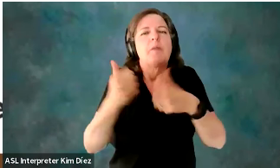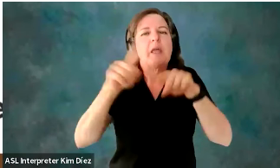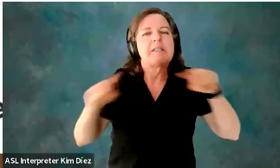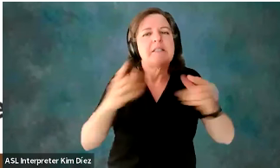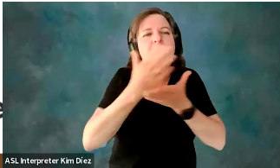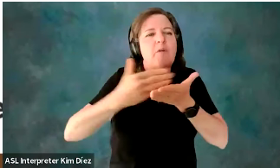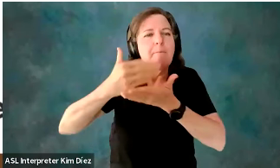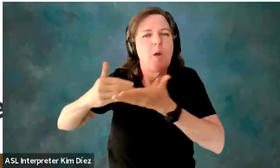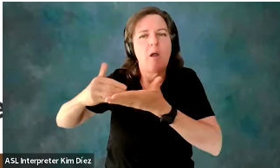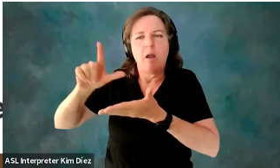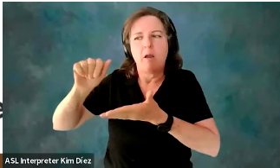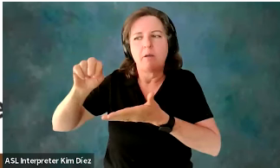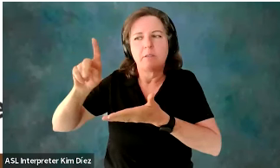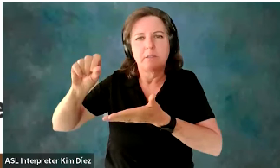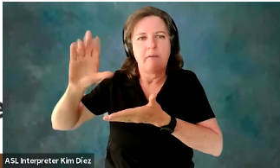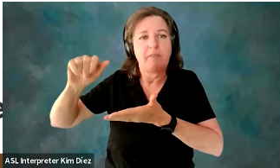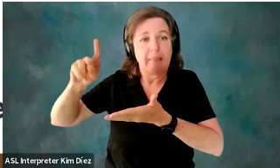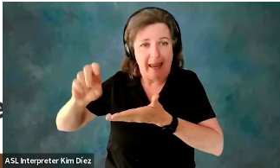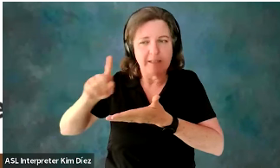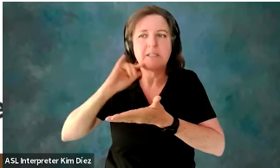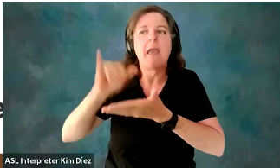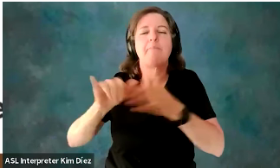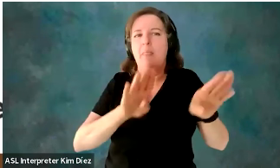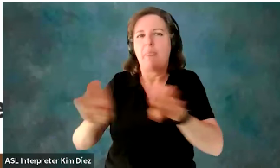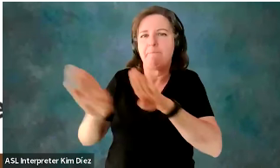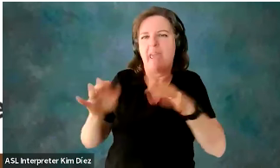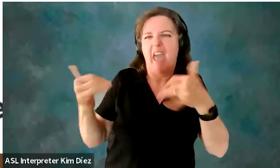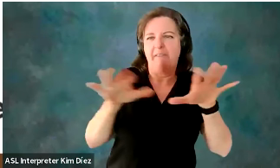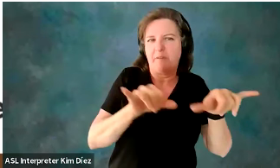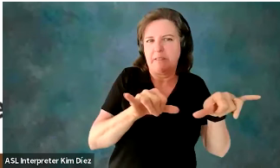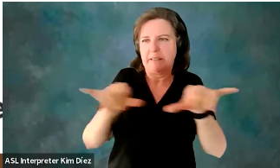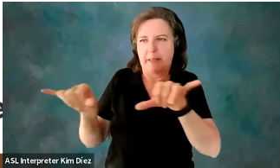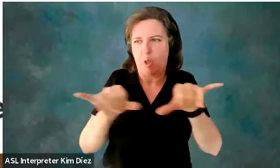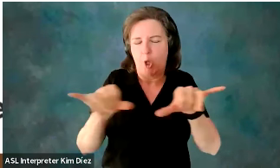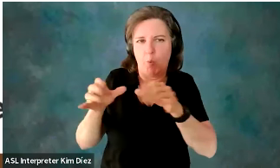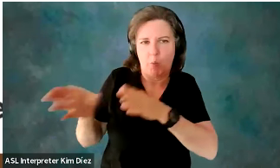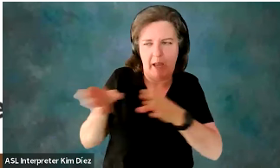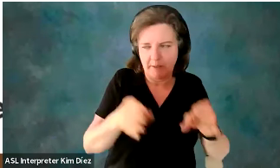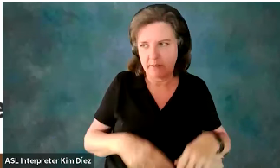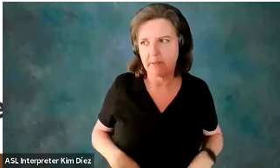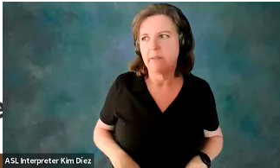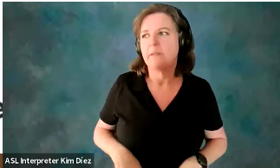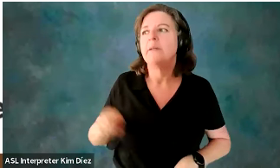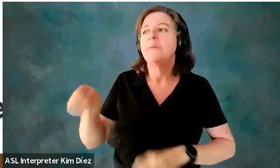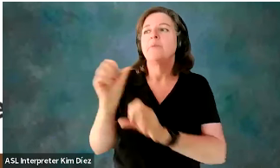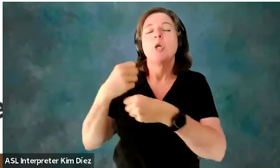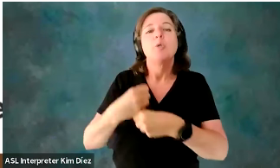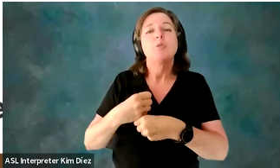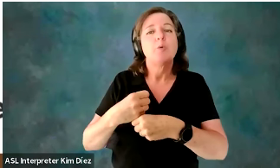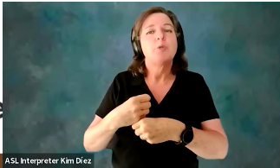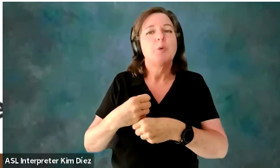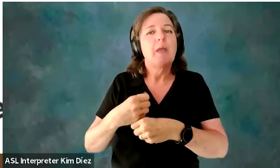in the landscape that are going to behave similarly. We describe the